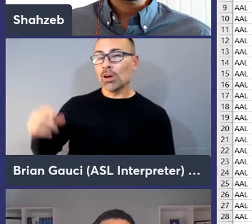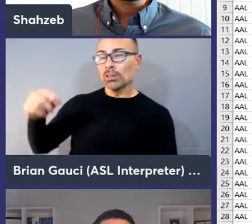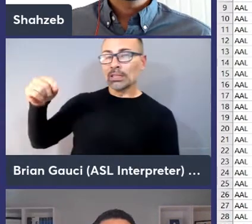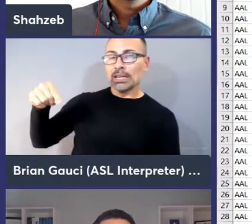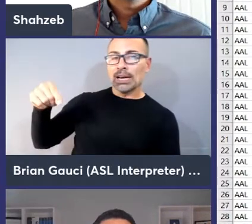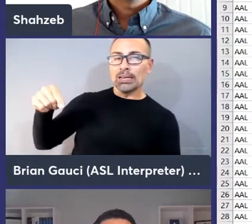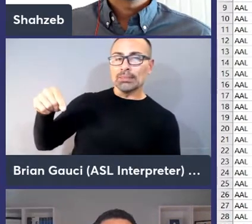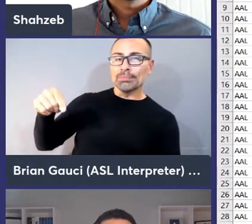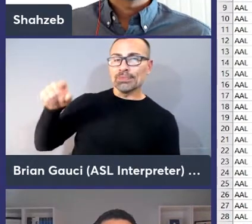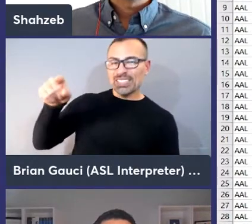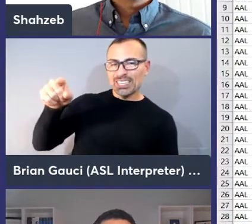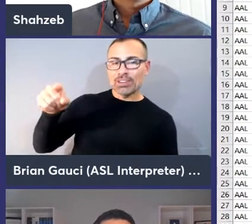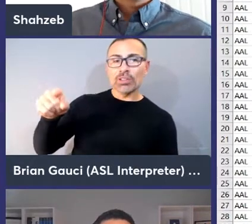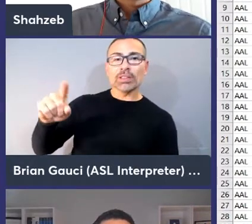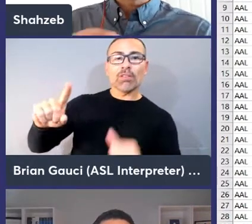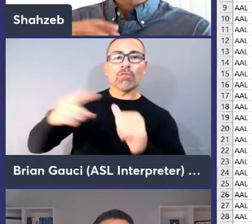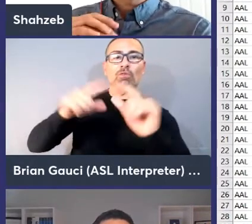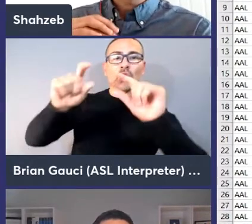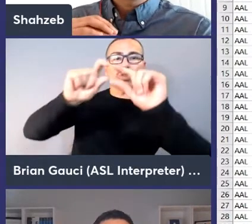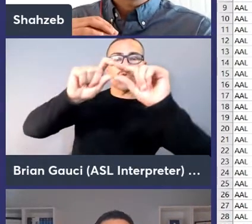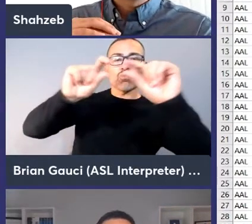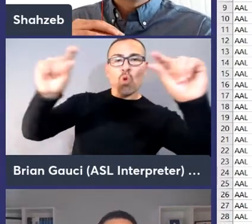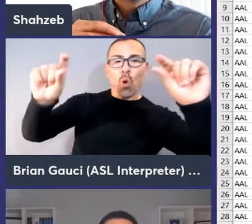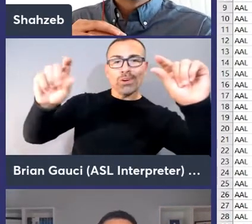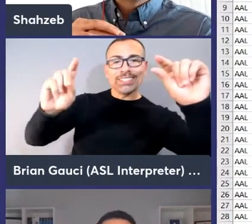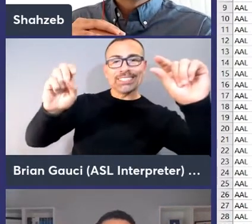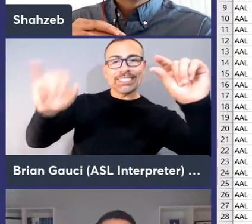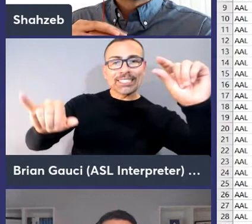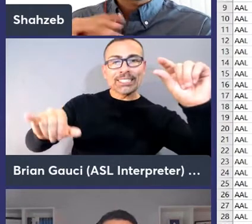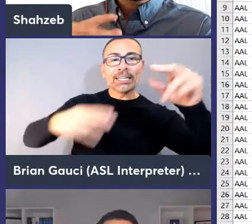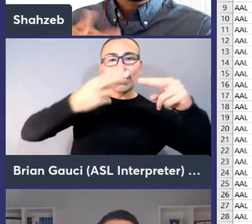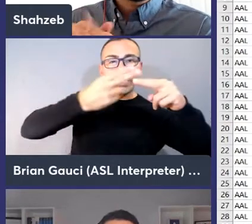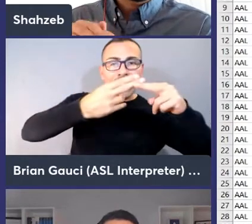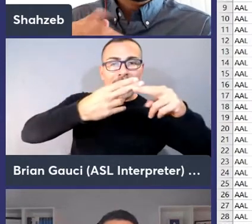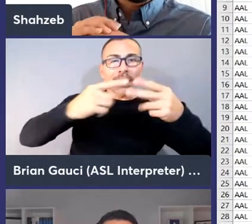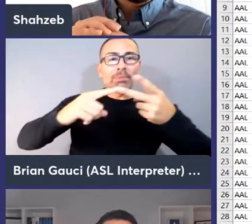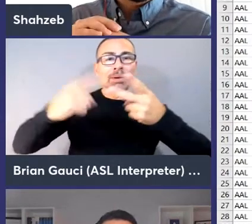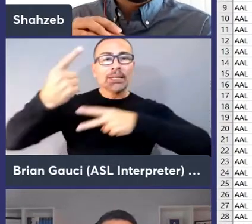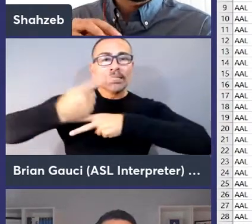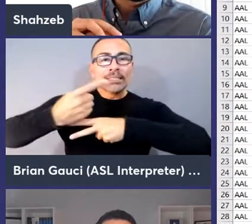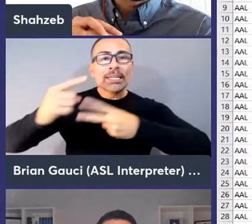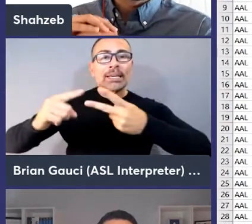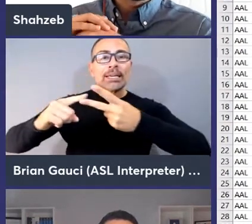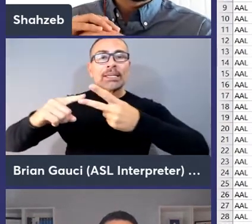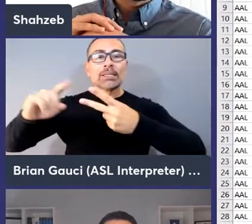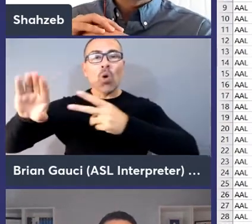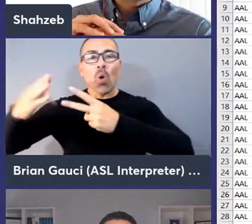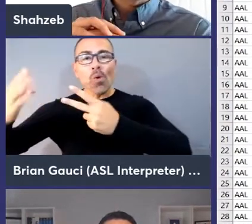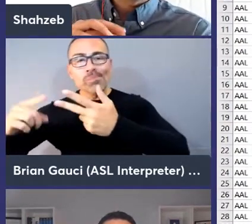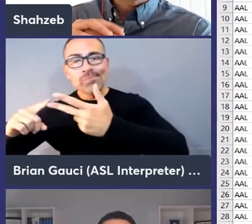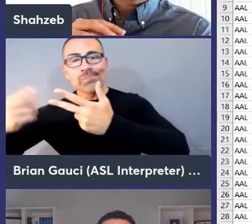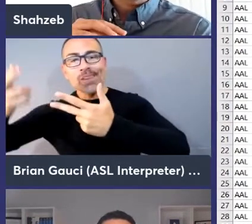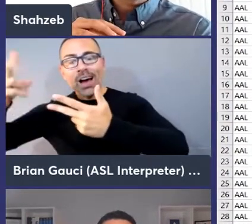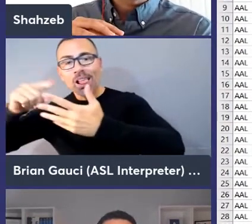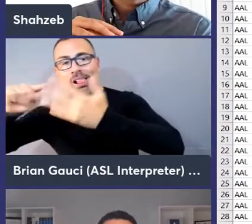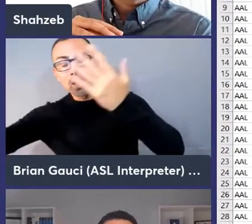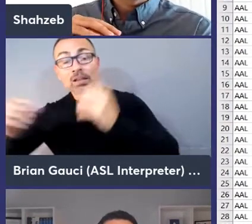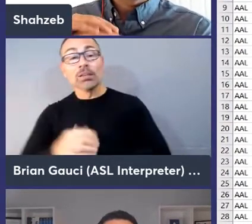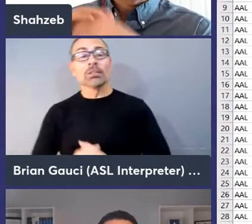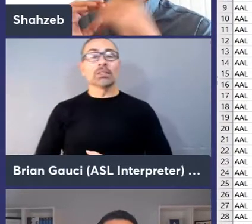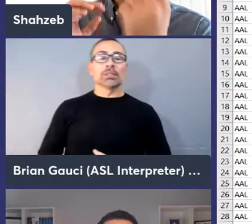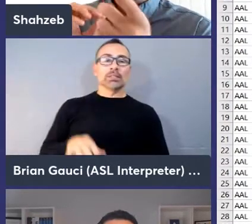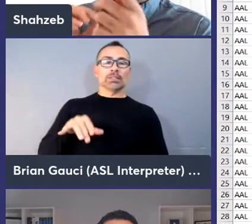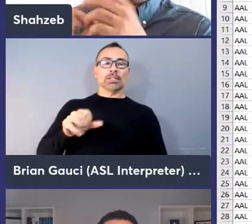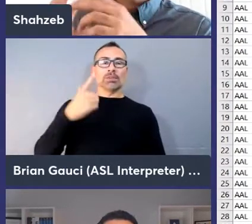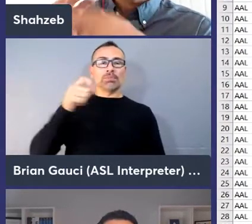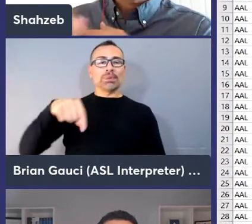there with the name, date, open, high, Yeah. low, So etc. so because this key is not unique right now, what we would define is